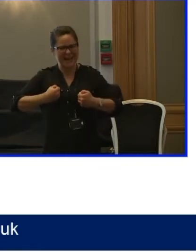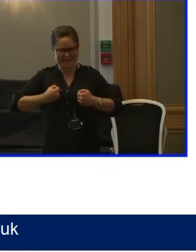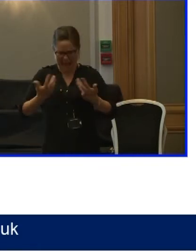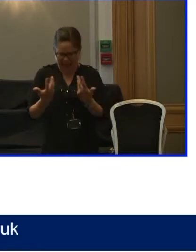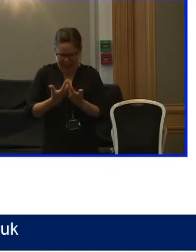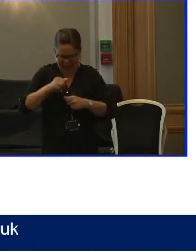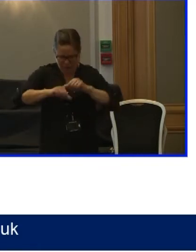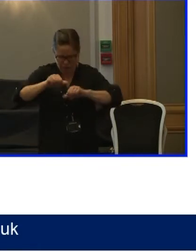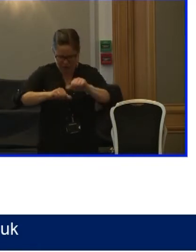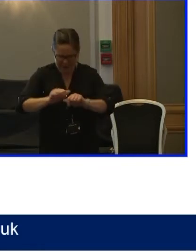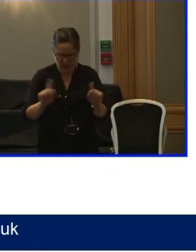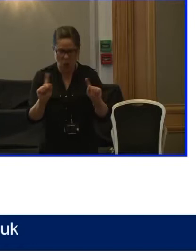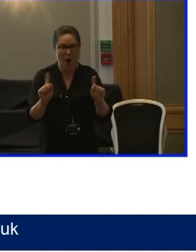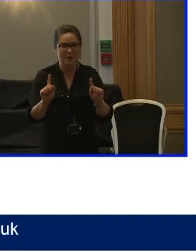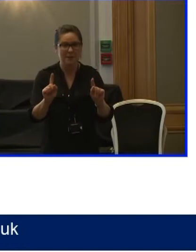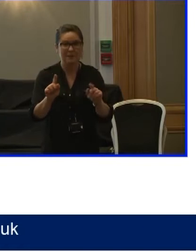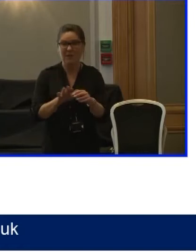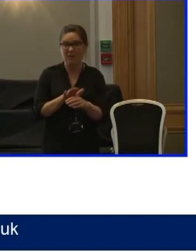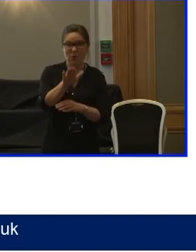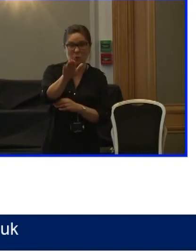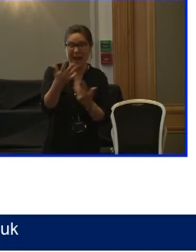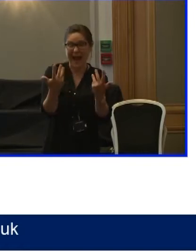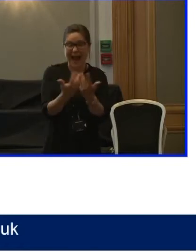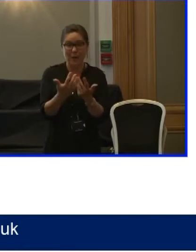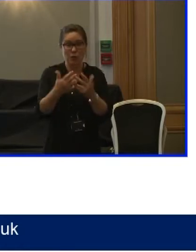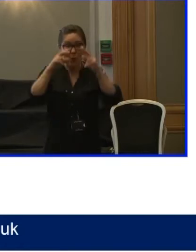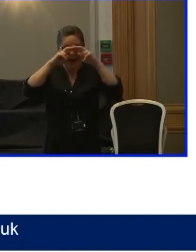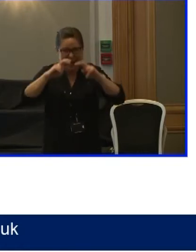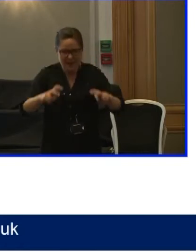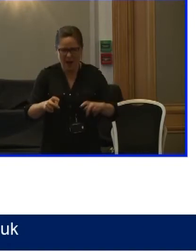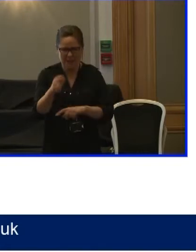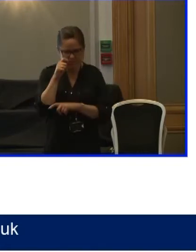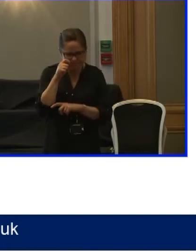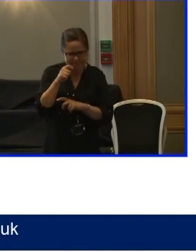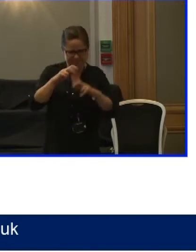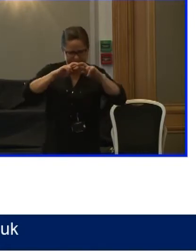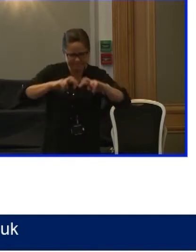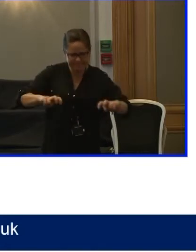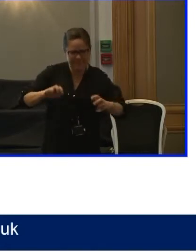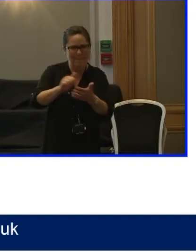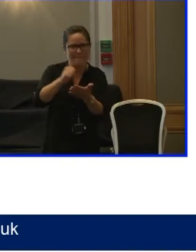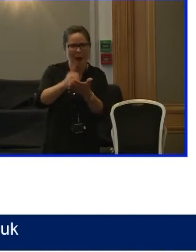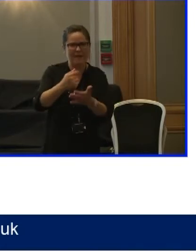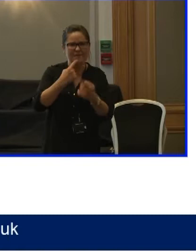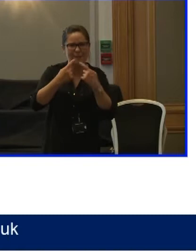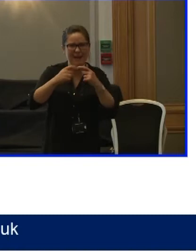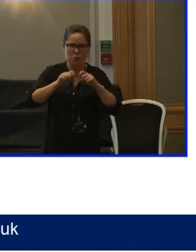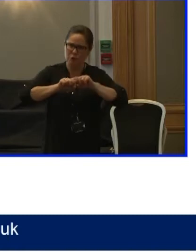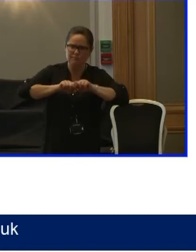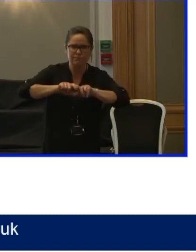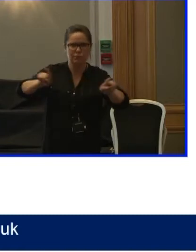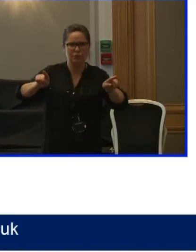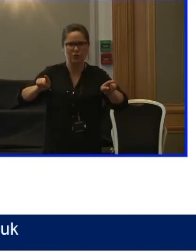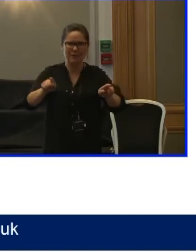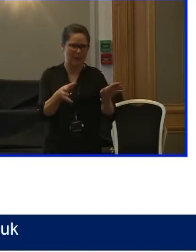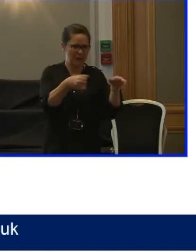further down the line in terms of market analysis for organisations that are actually competitively looking at